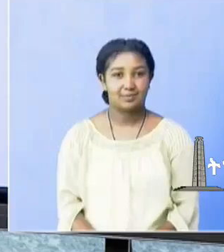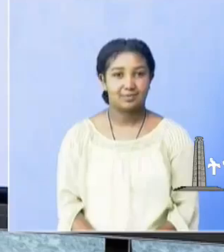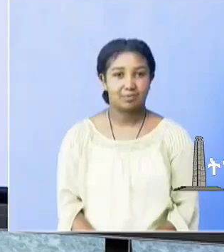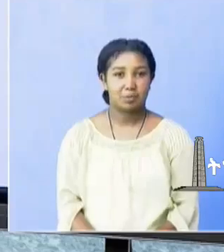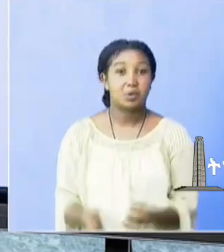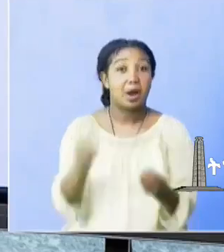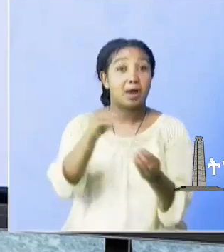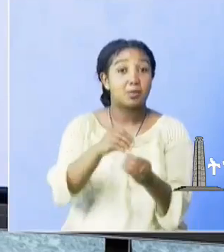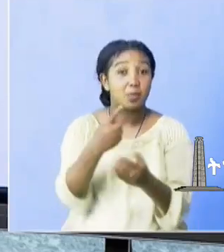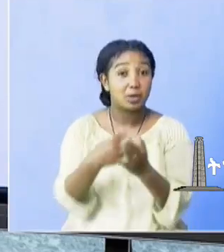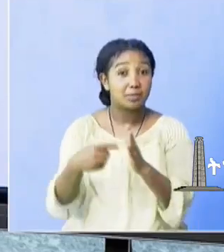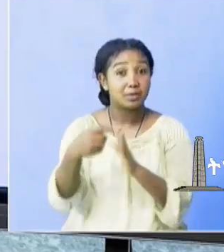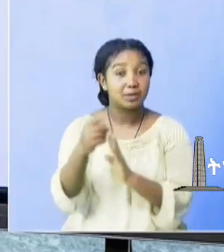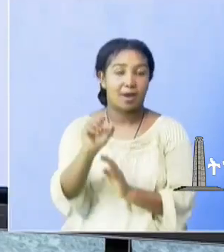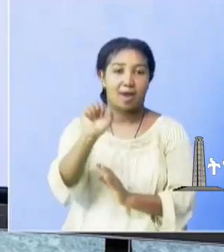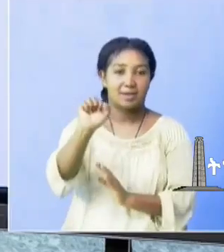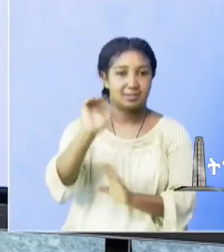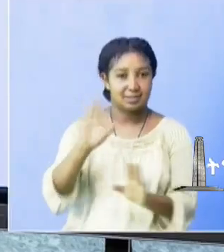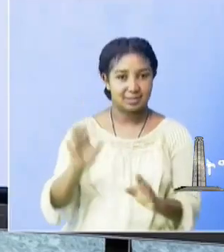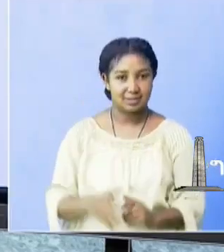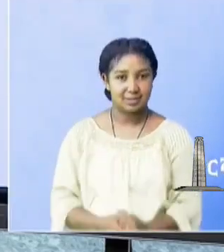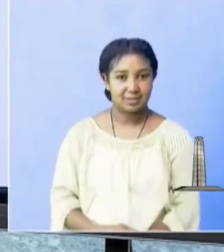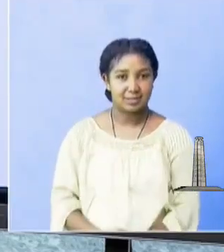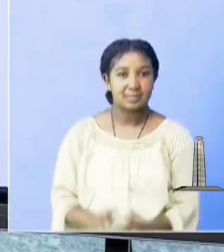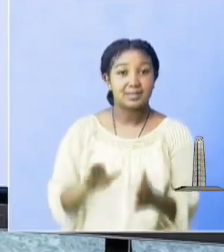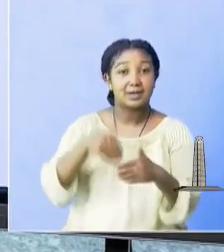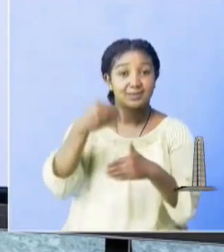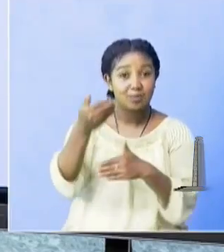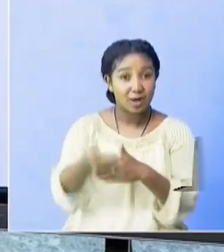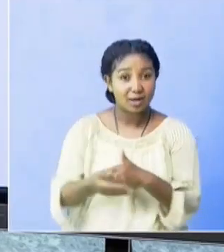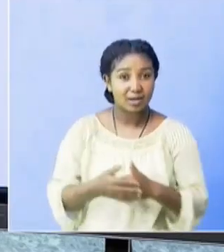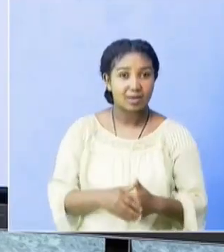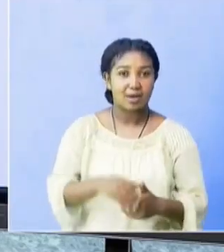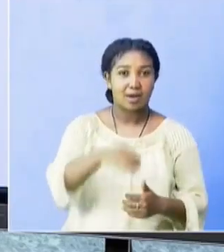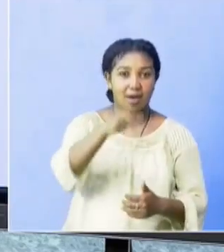We just add what? S. The next one is